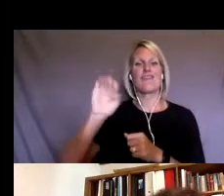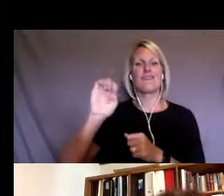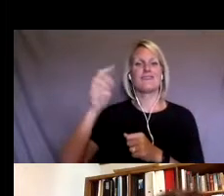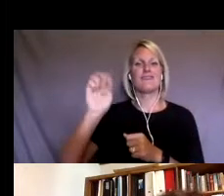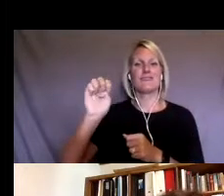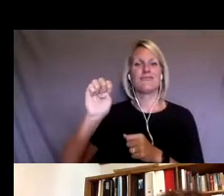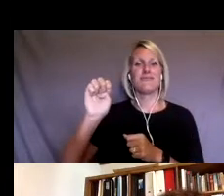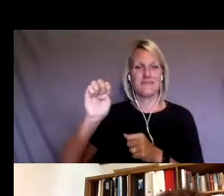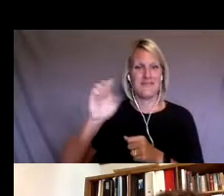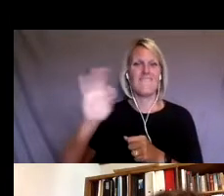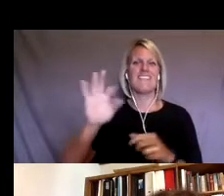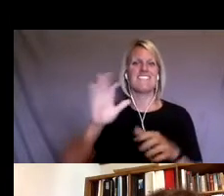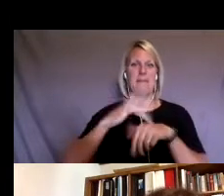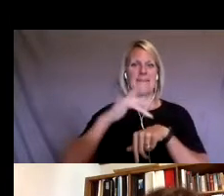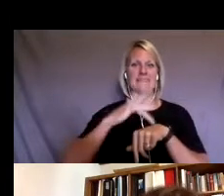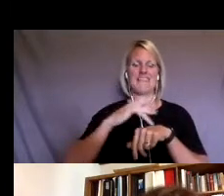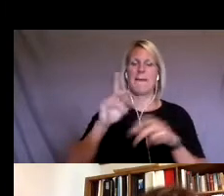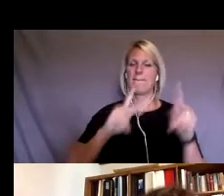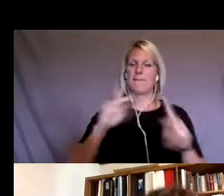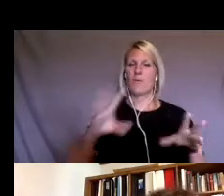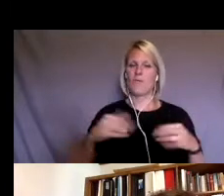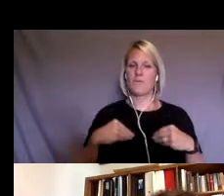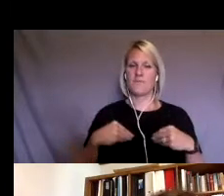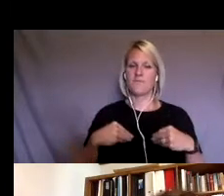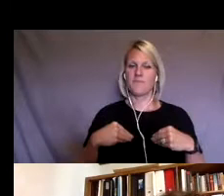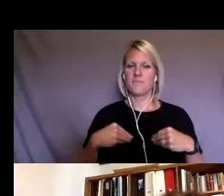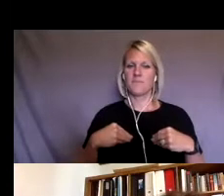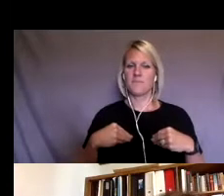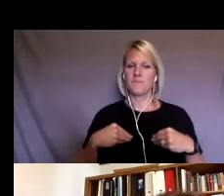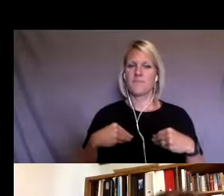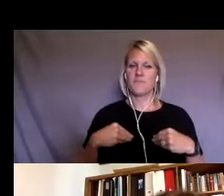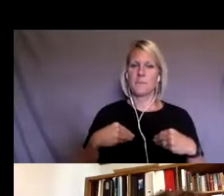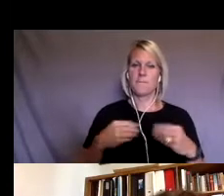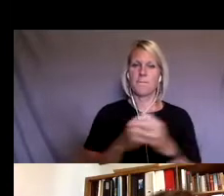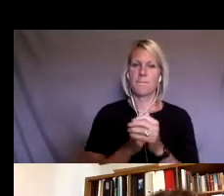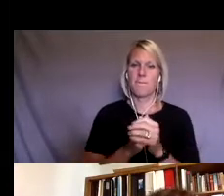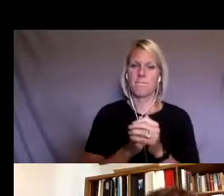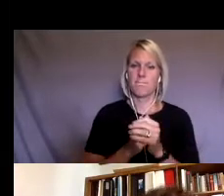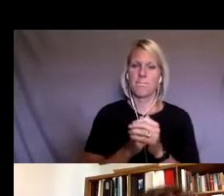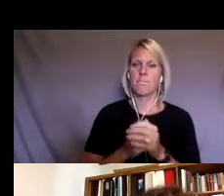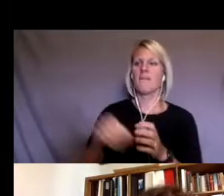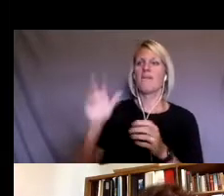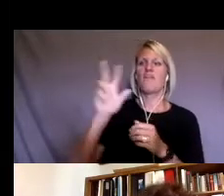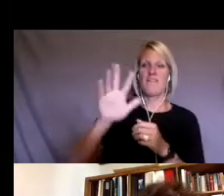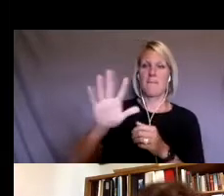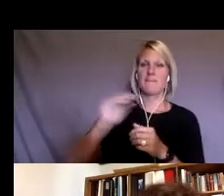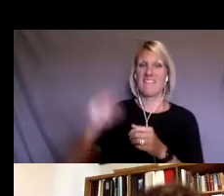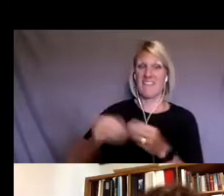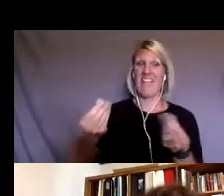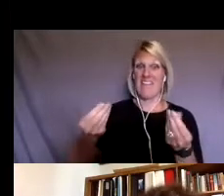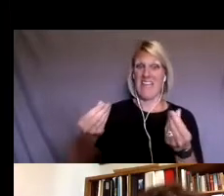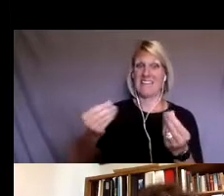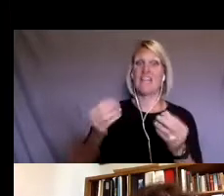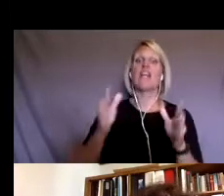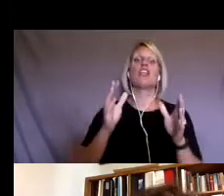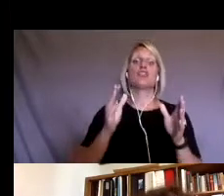the public. In Los Angeles, 35% of land is occupied by streets. And by the way, an additional 14%